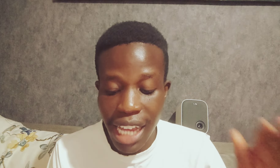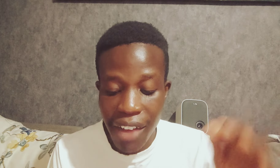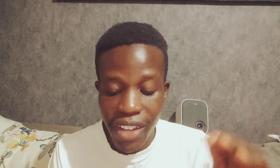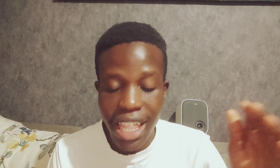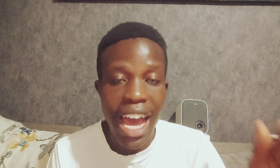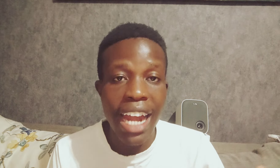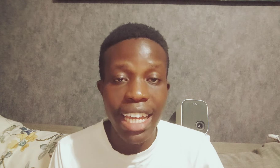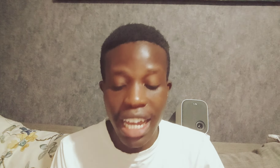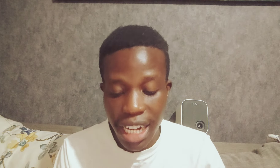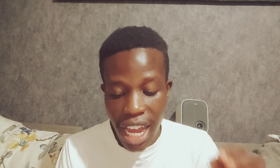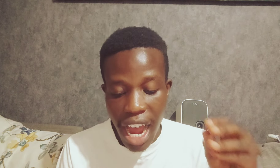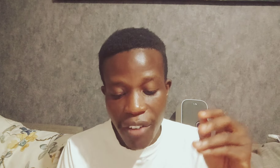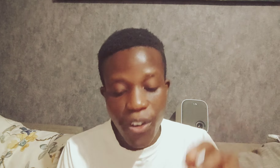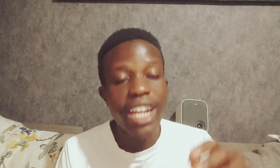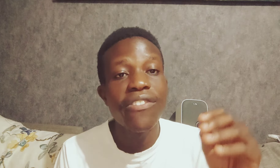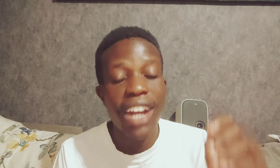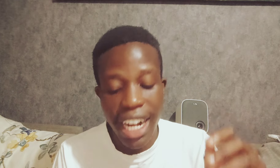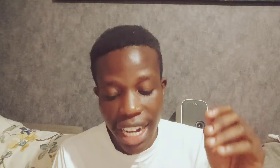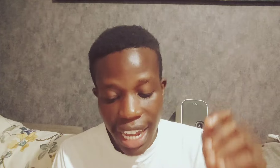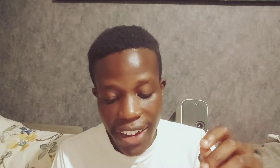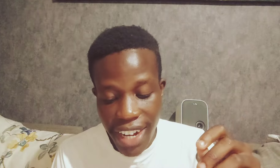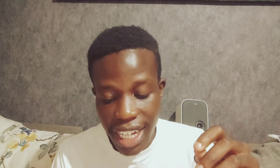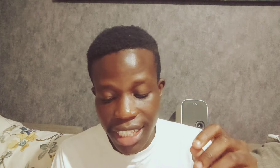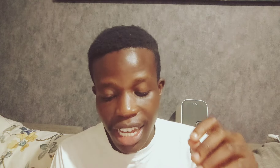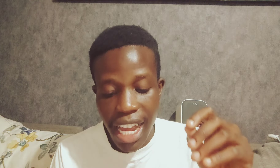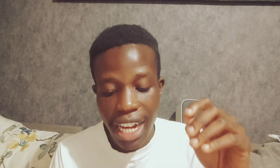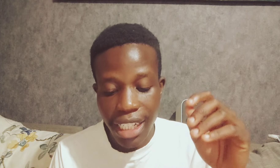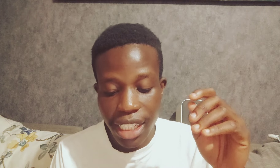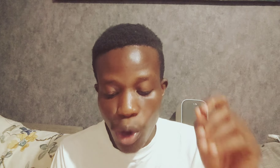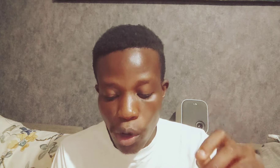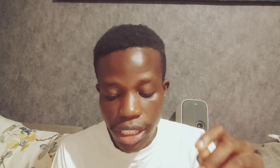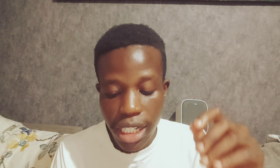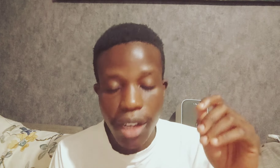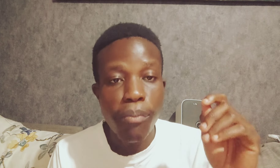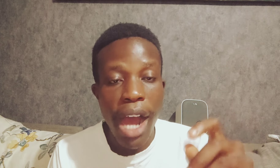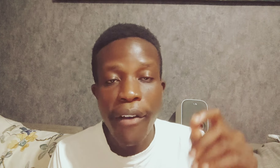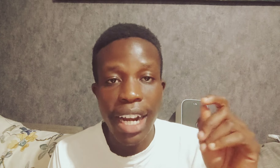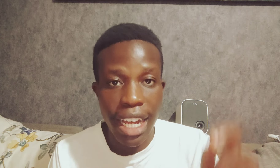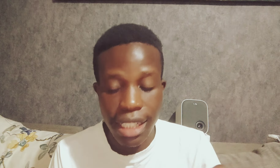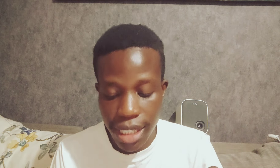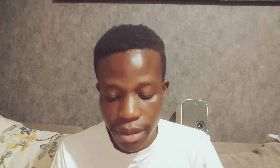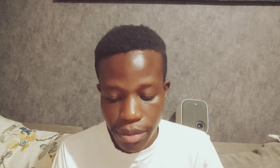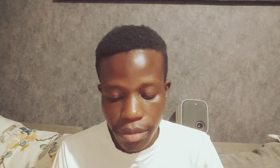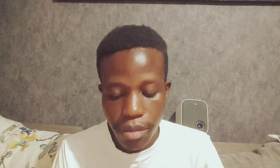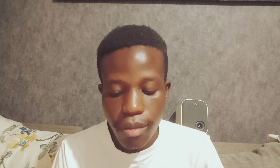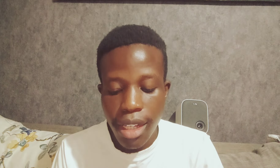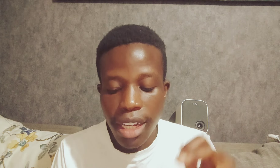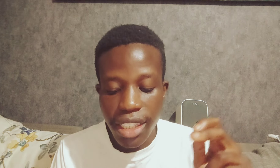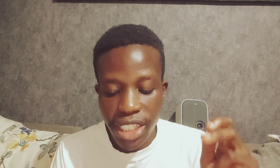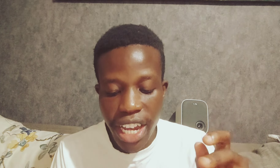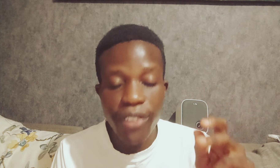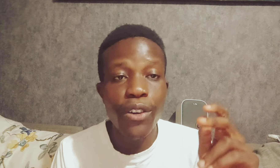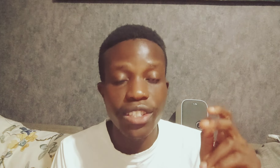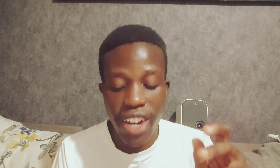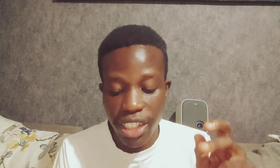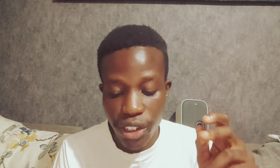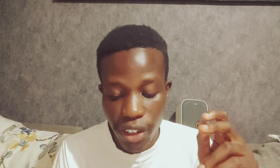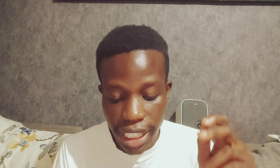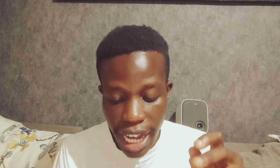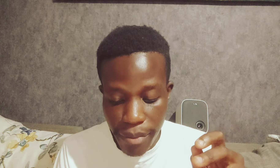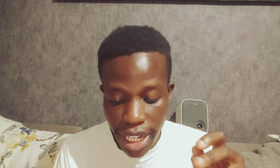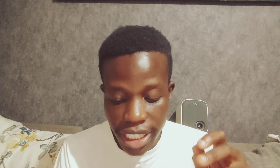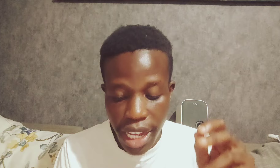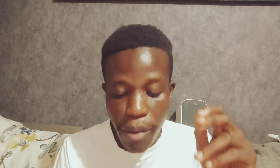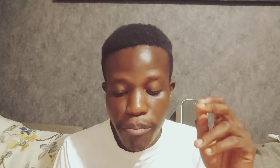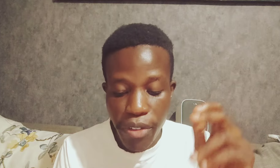not least, after the hurricane, avoid flooded areas and downed power lines. Check for